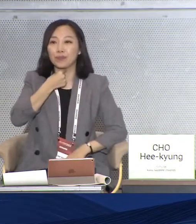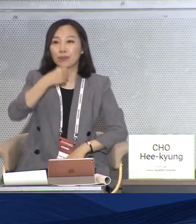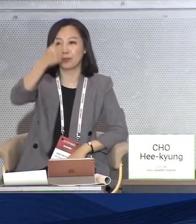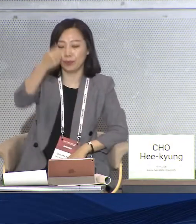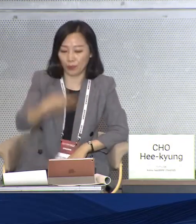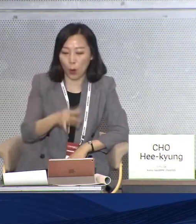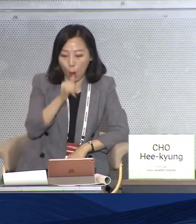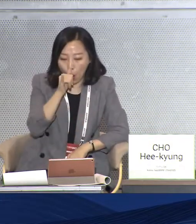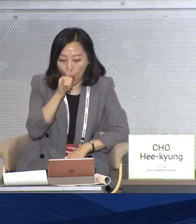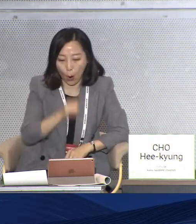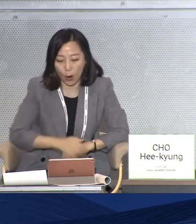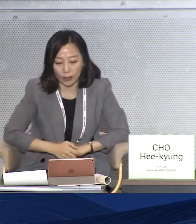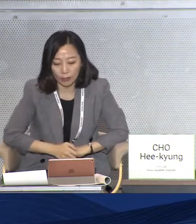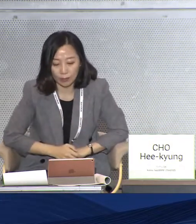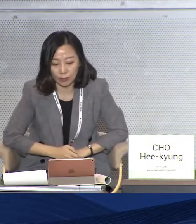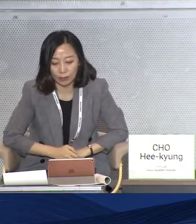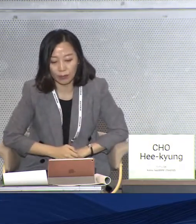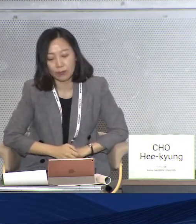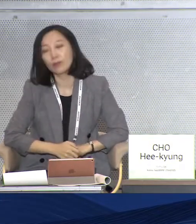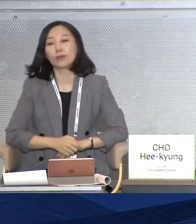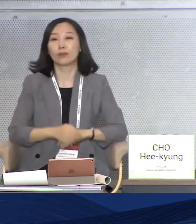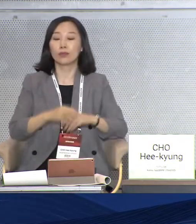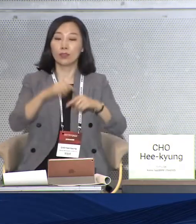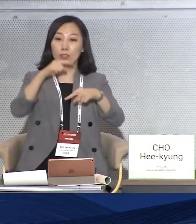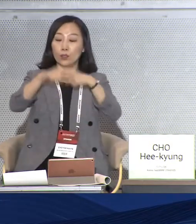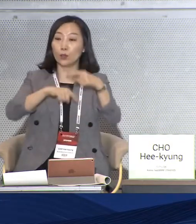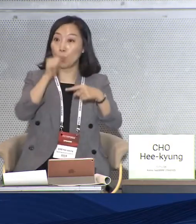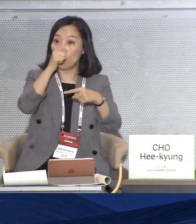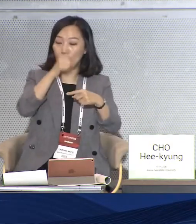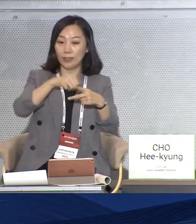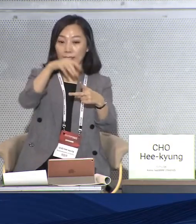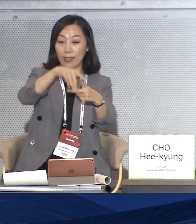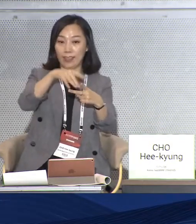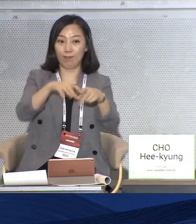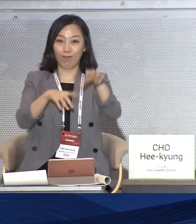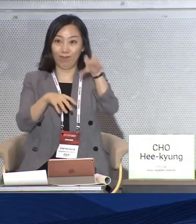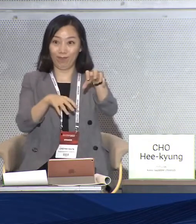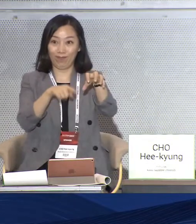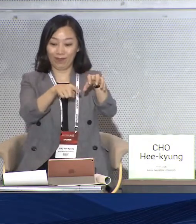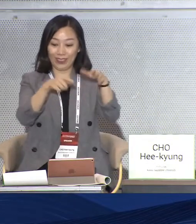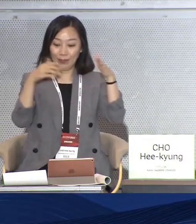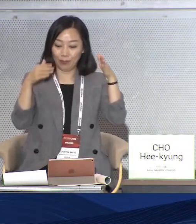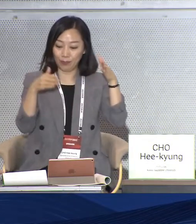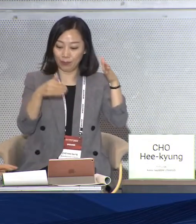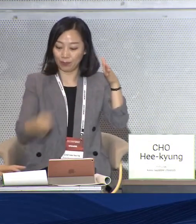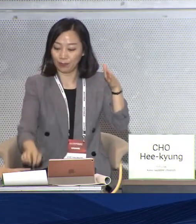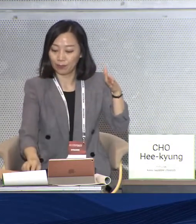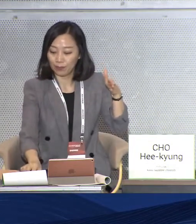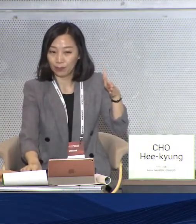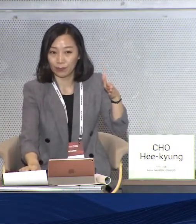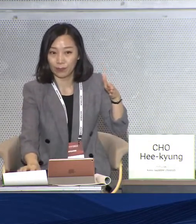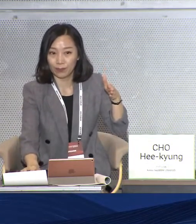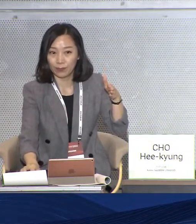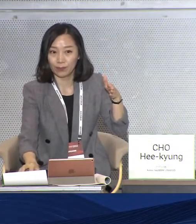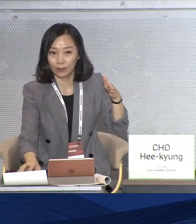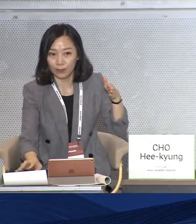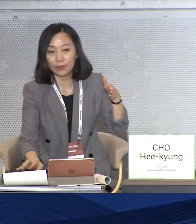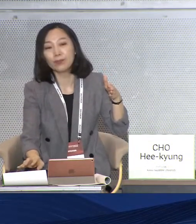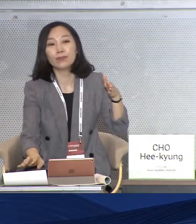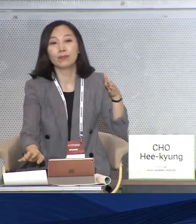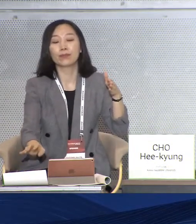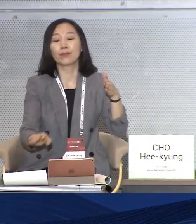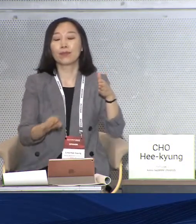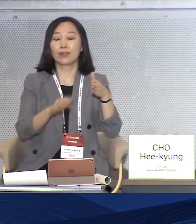pessimistic. So myself being a person with hearing loss, I want to give you some proposals.